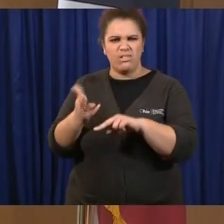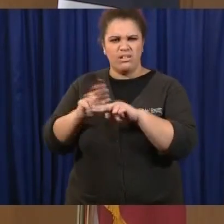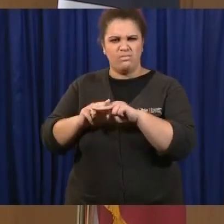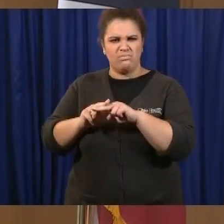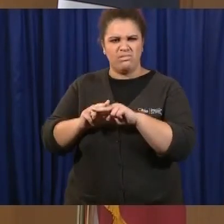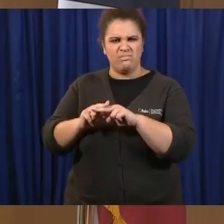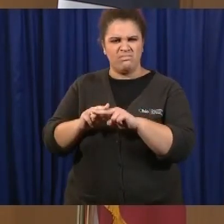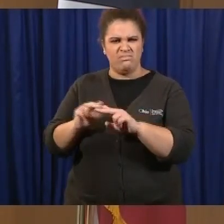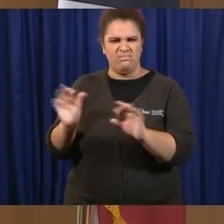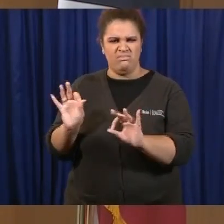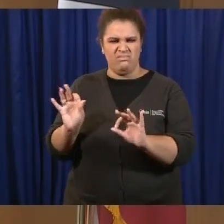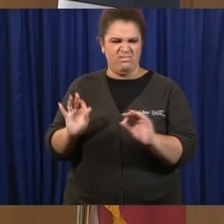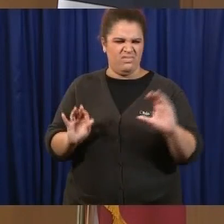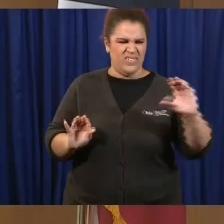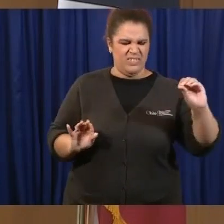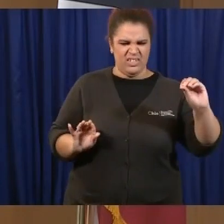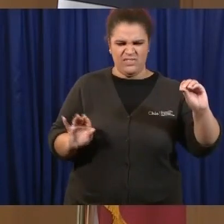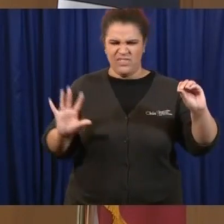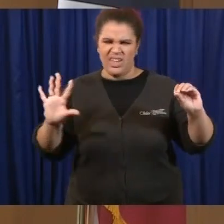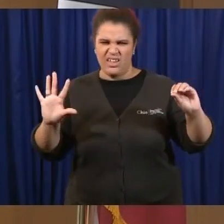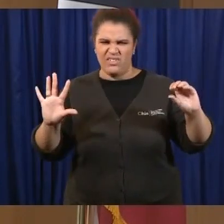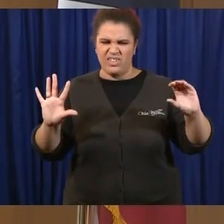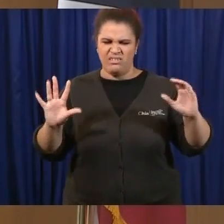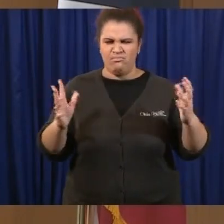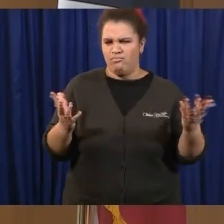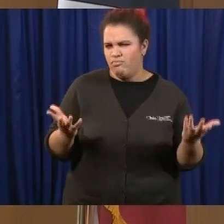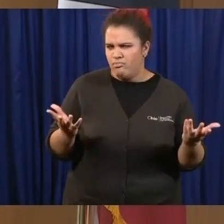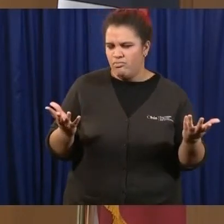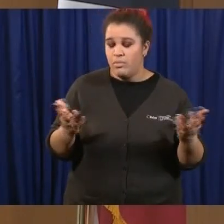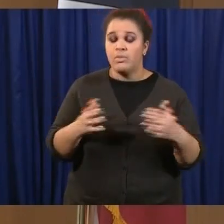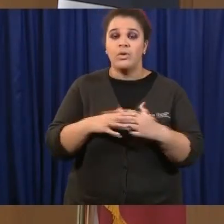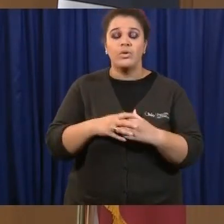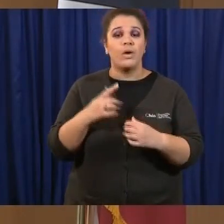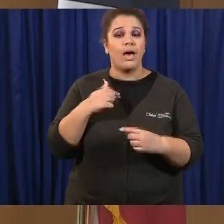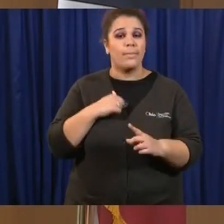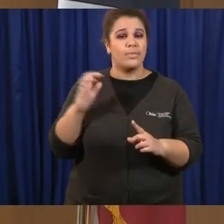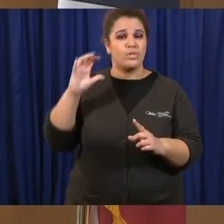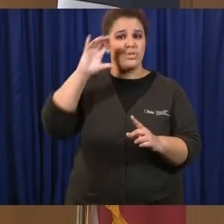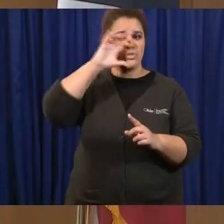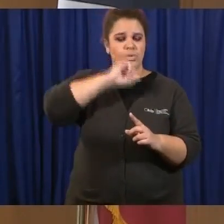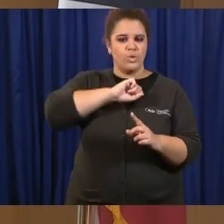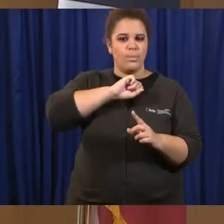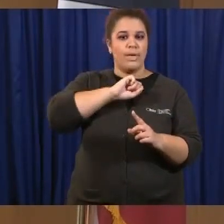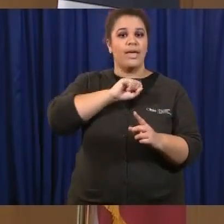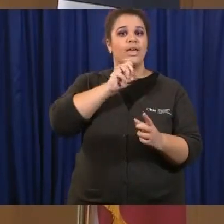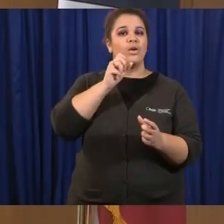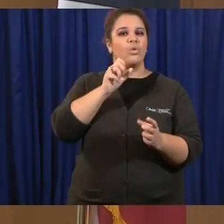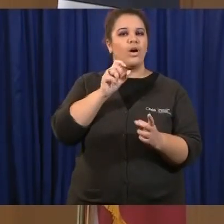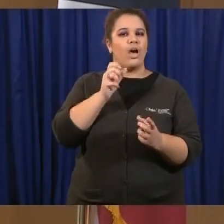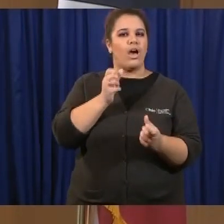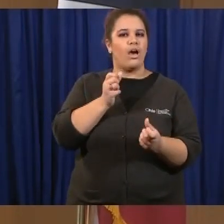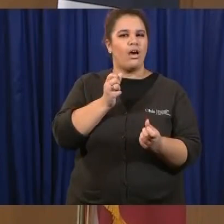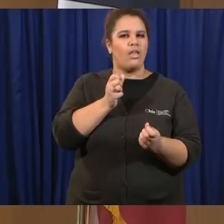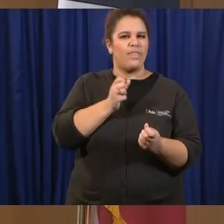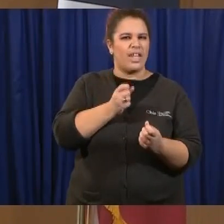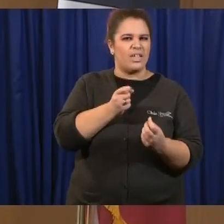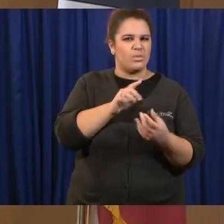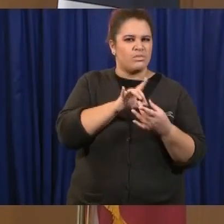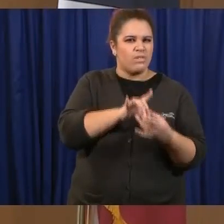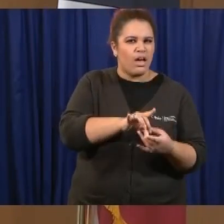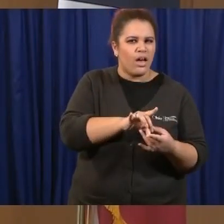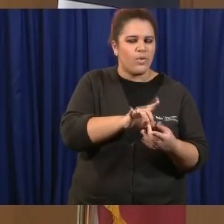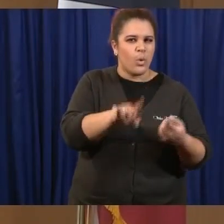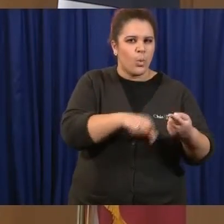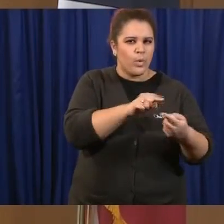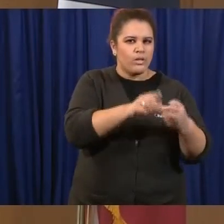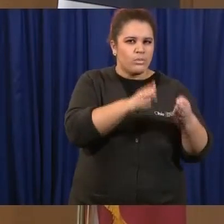the data you're getting, it's 50 more than reported yesterday, but you're applying it to the days that they died. I'm looking for some clarification on